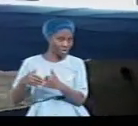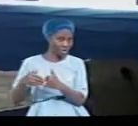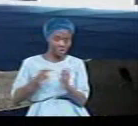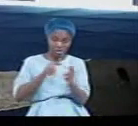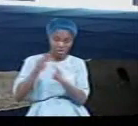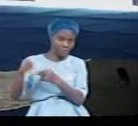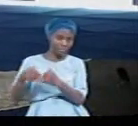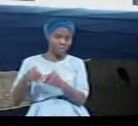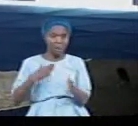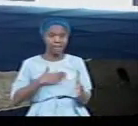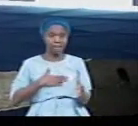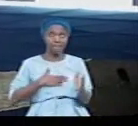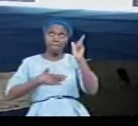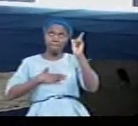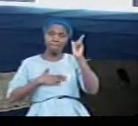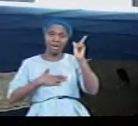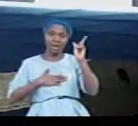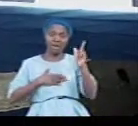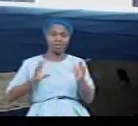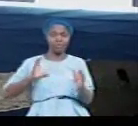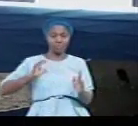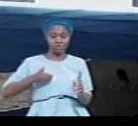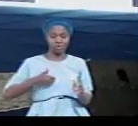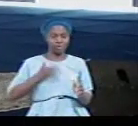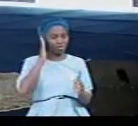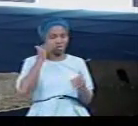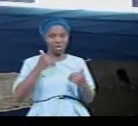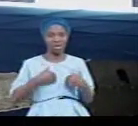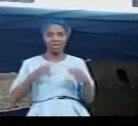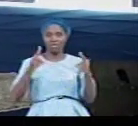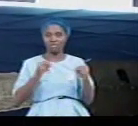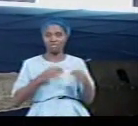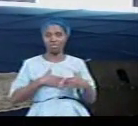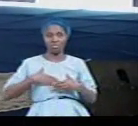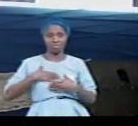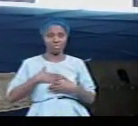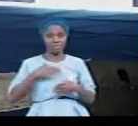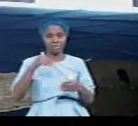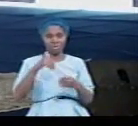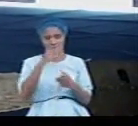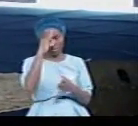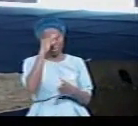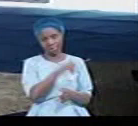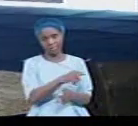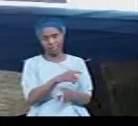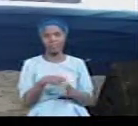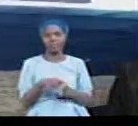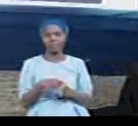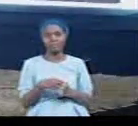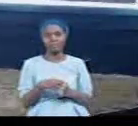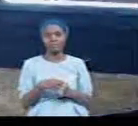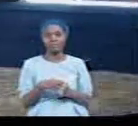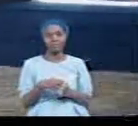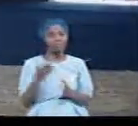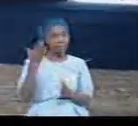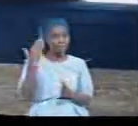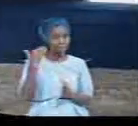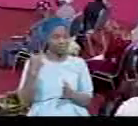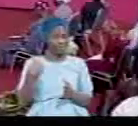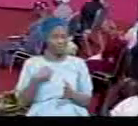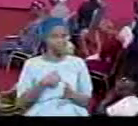have no pleasure in him. Before we were saved, he